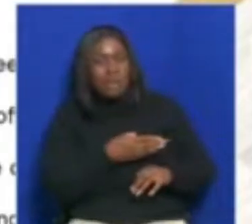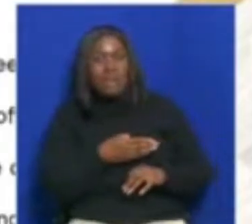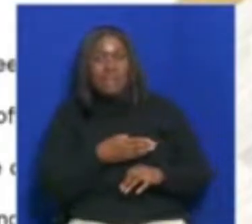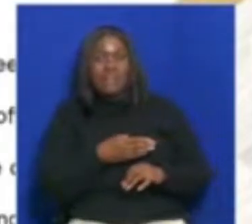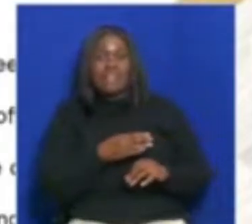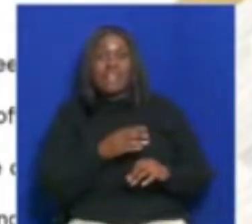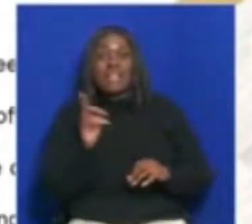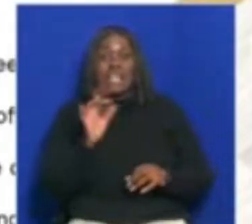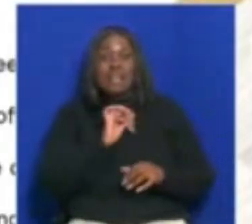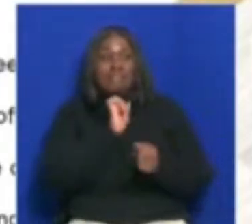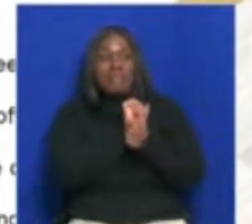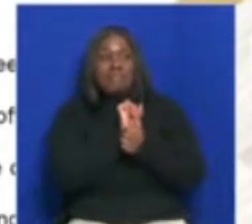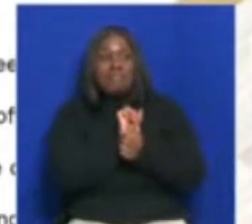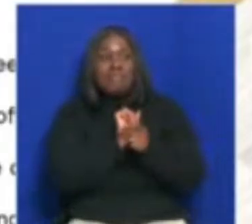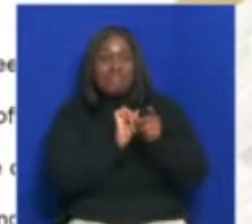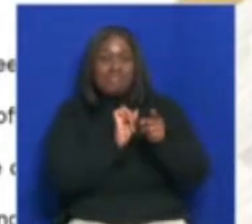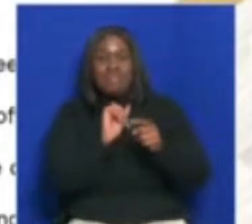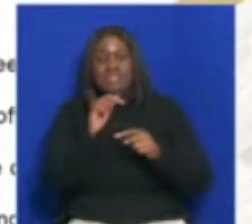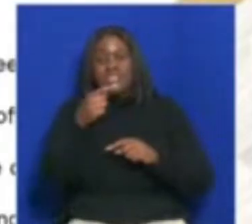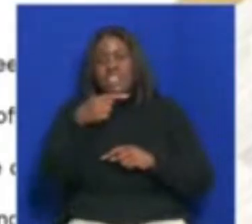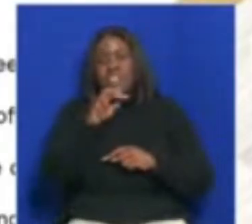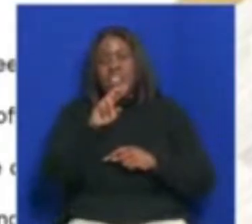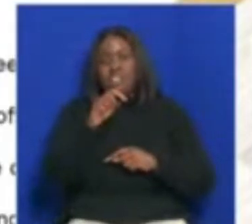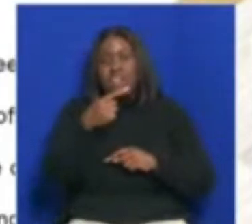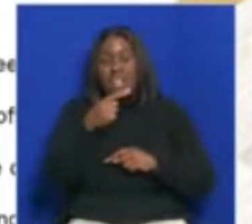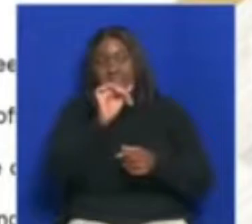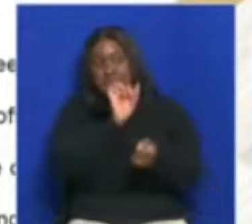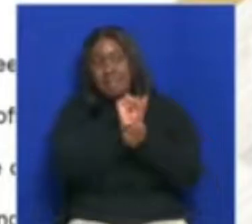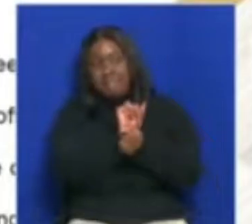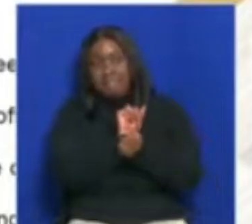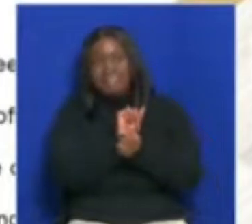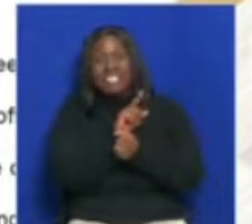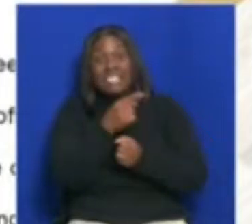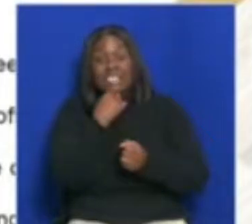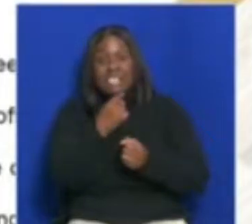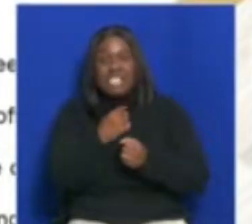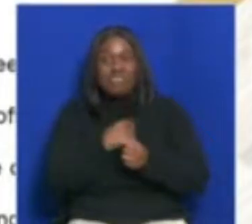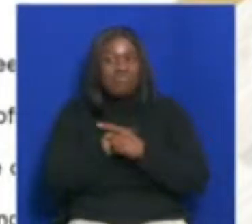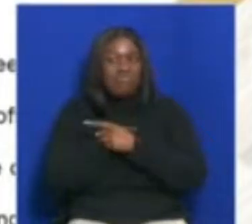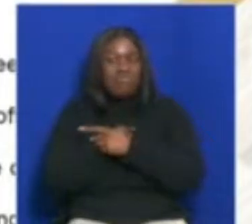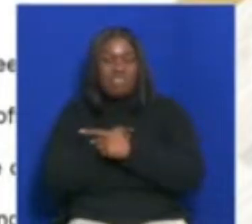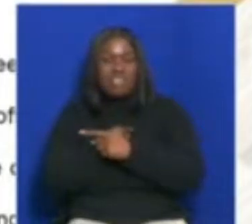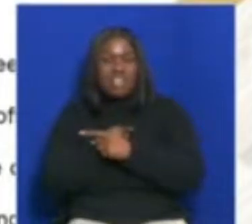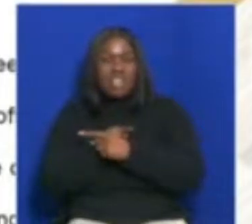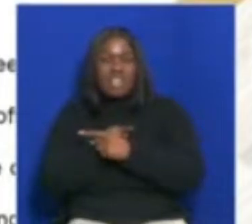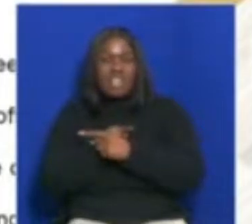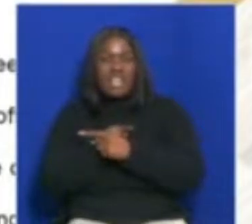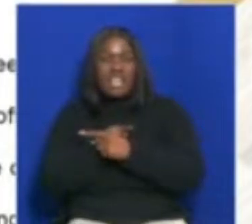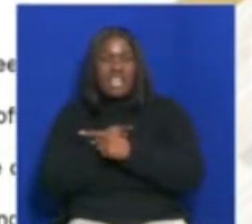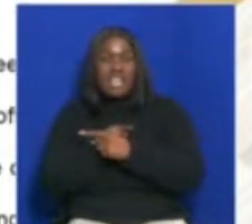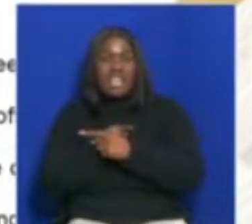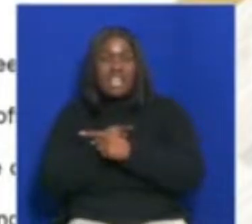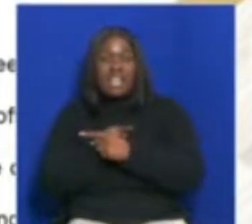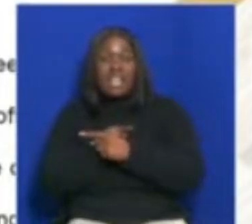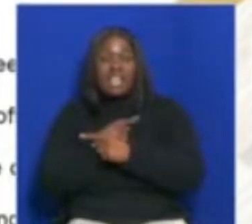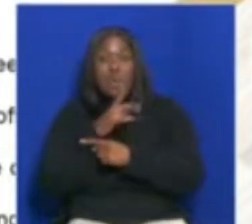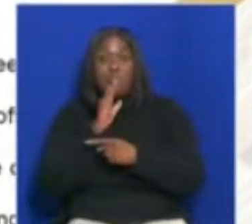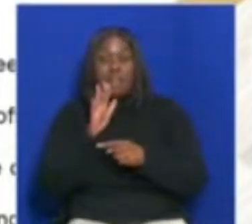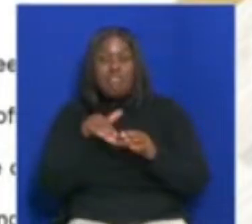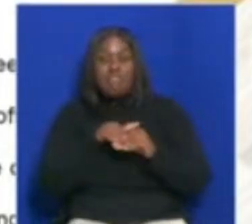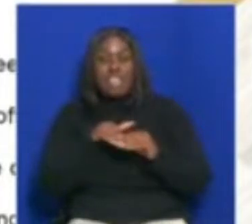Loftus. Gregory alleged that Lieutenant Colonel Governor stated that Gregory Loftus would be released if